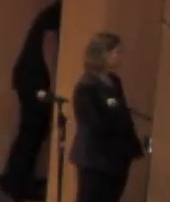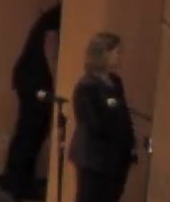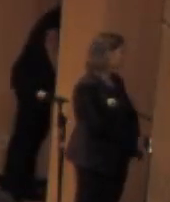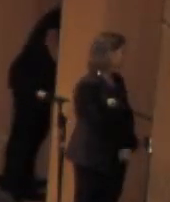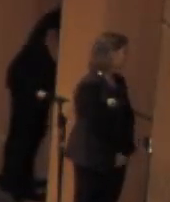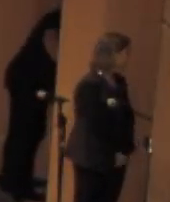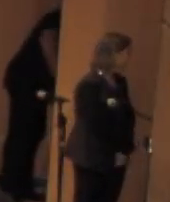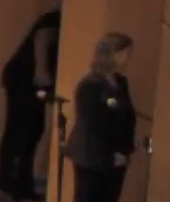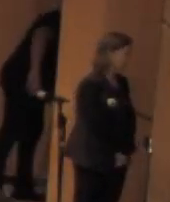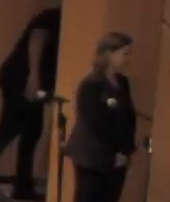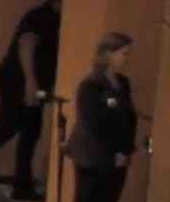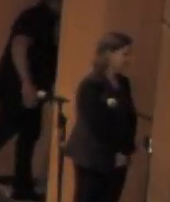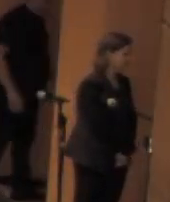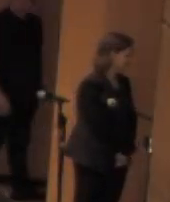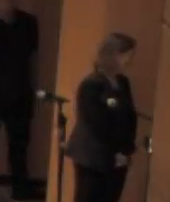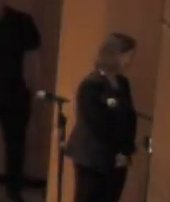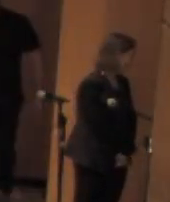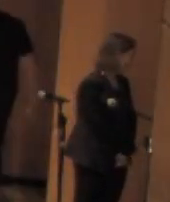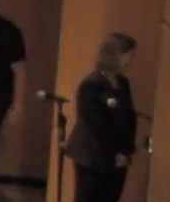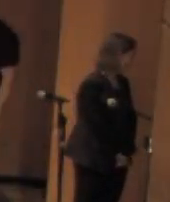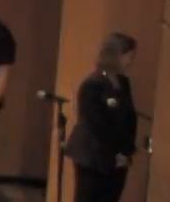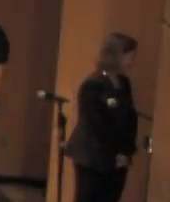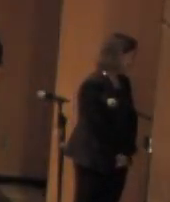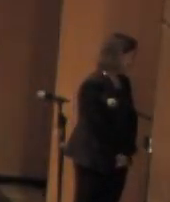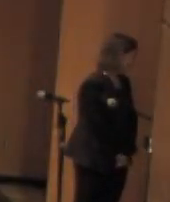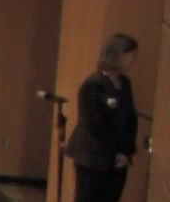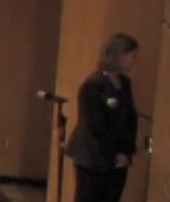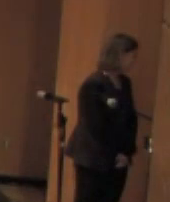pig we've got about eight people